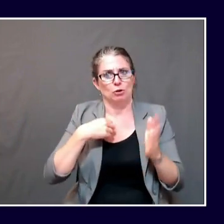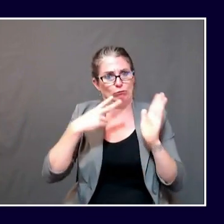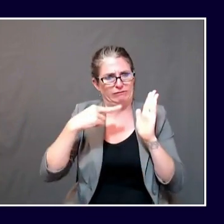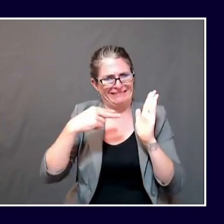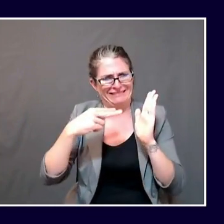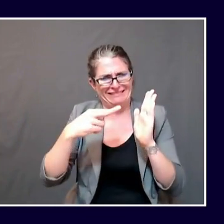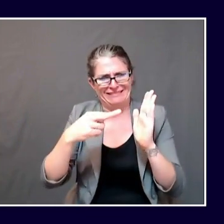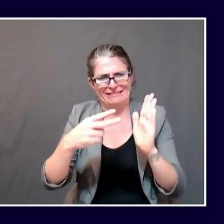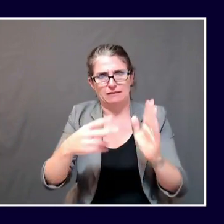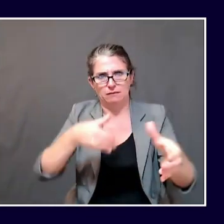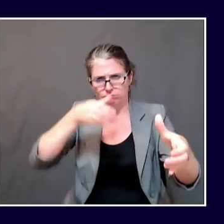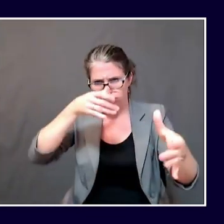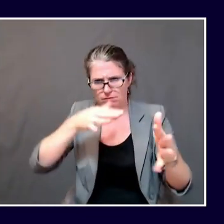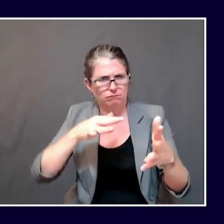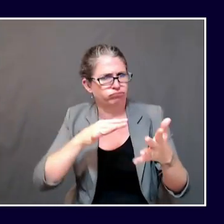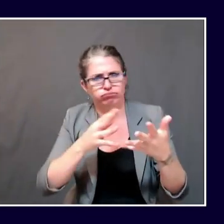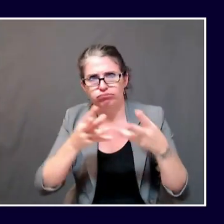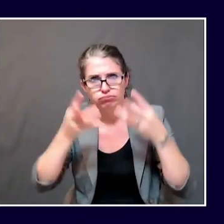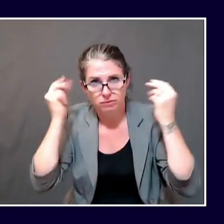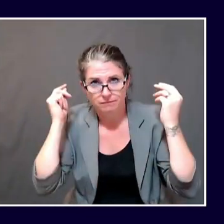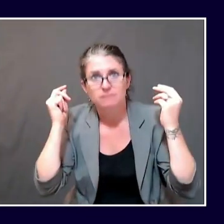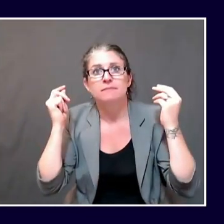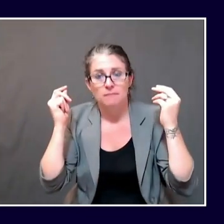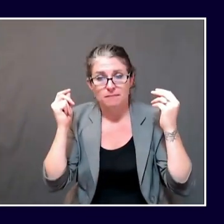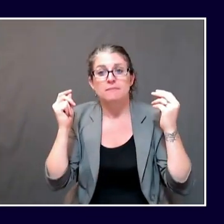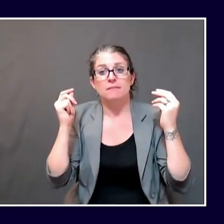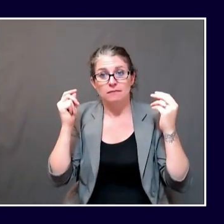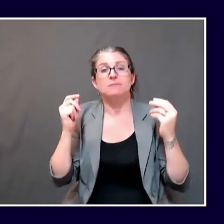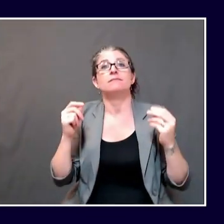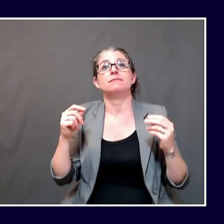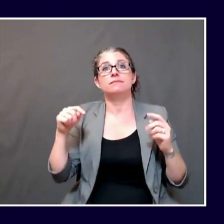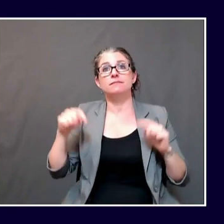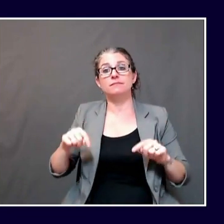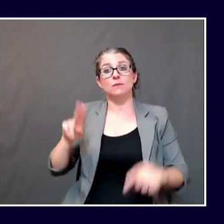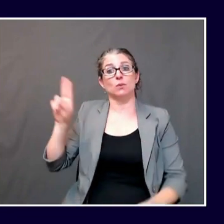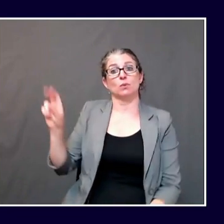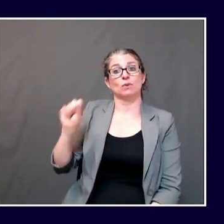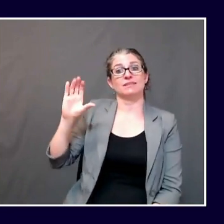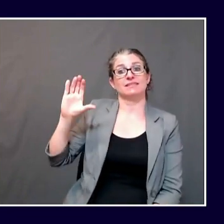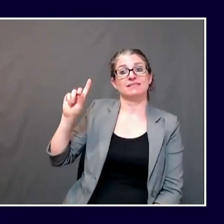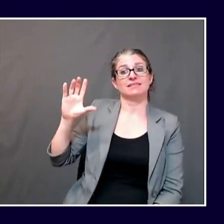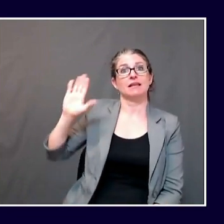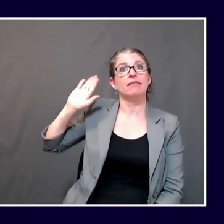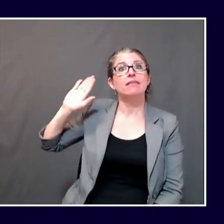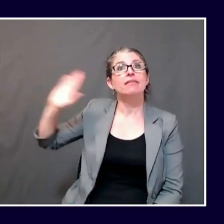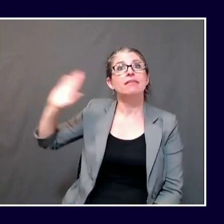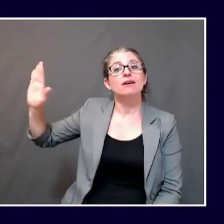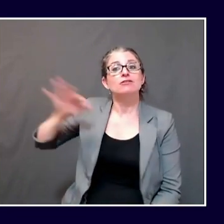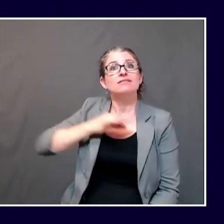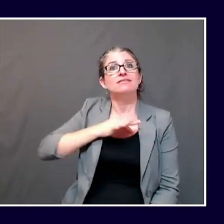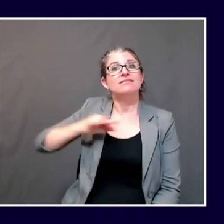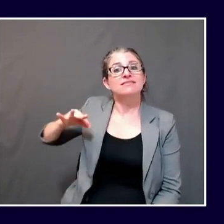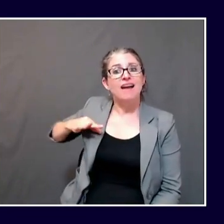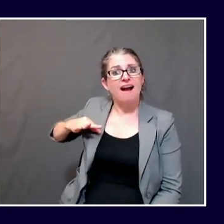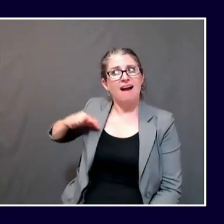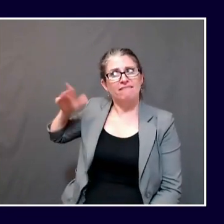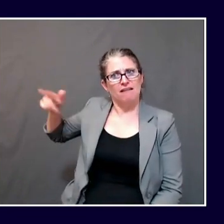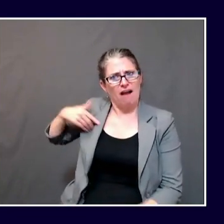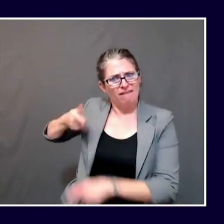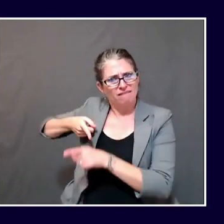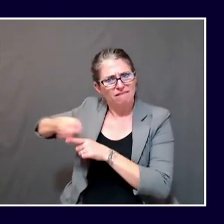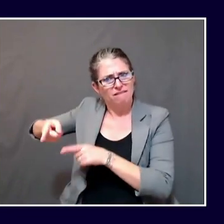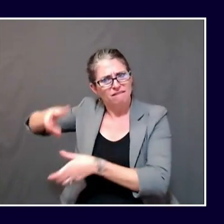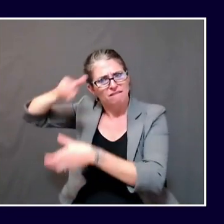scientists at the CDC when we've got questions? The guidance documents they publish are helpful and